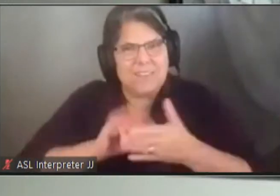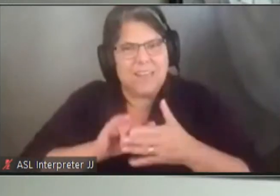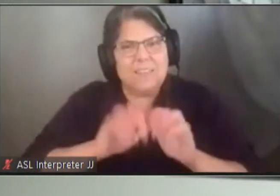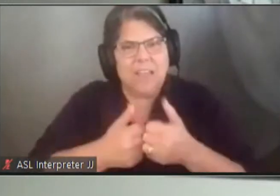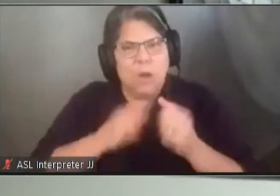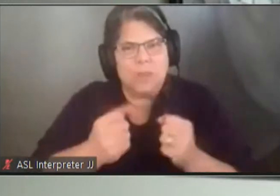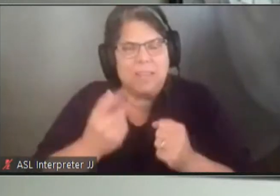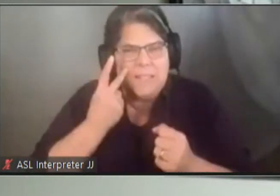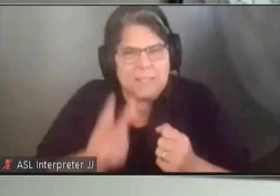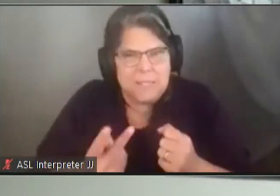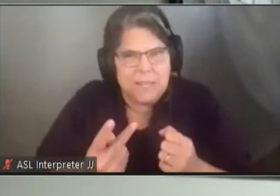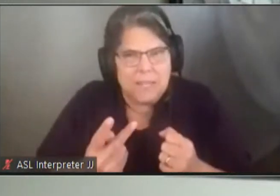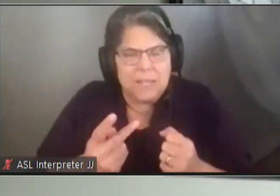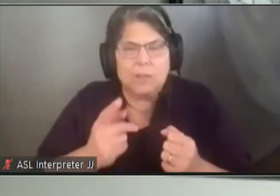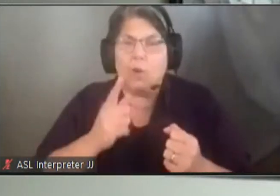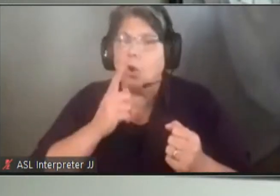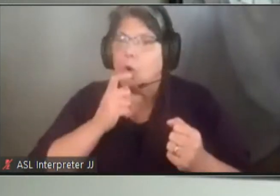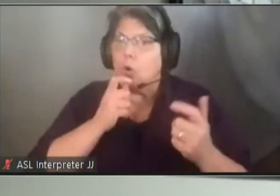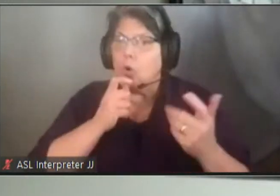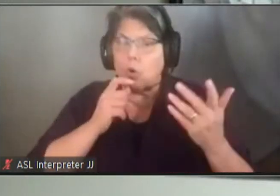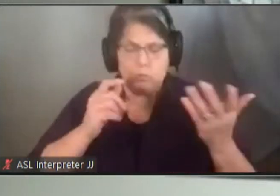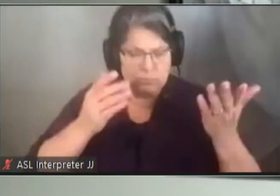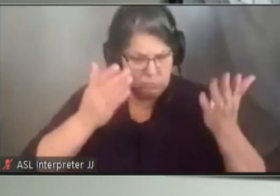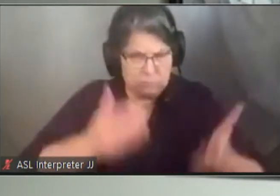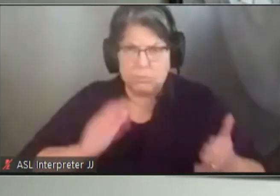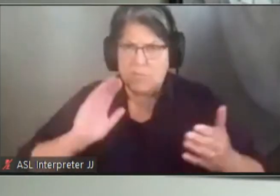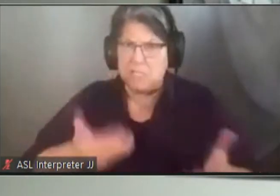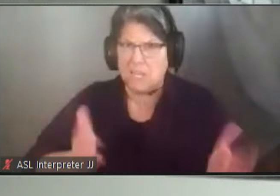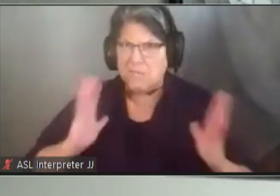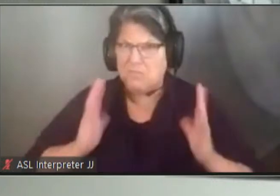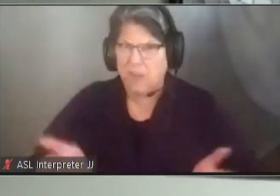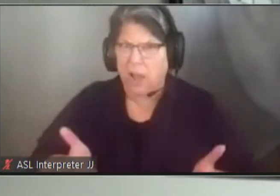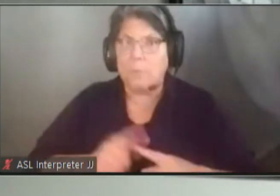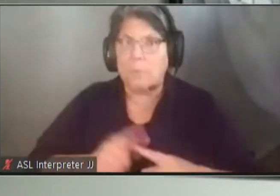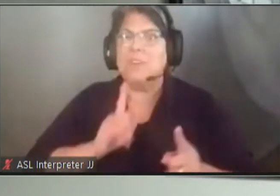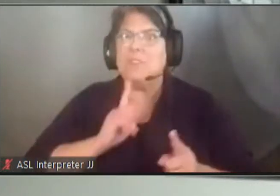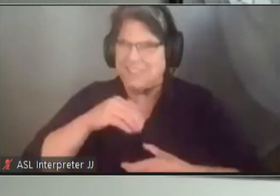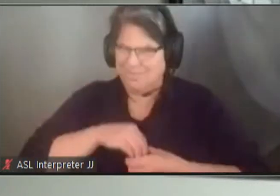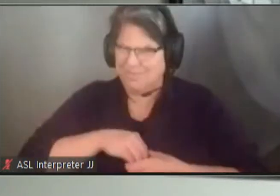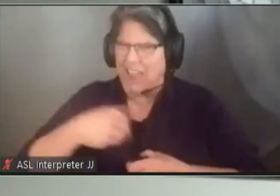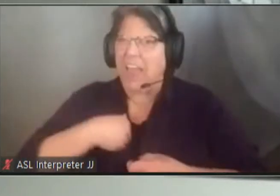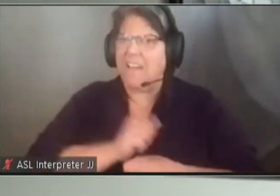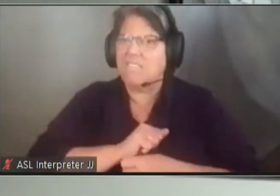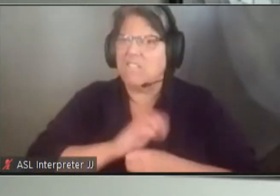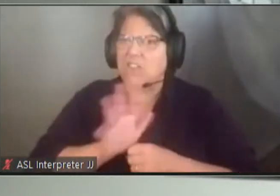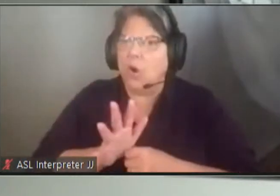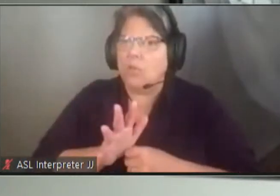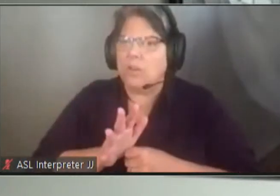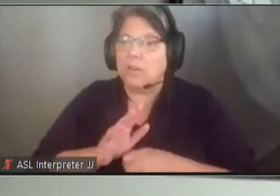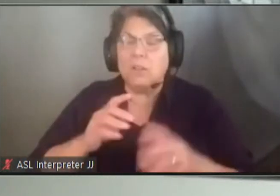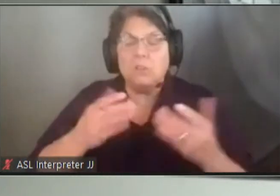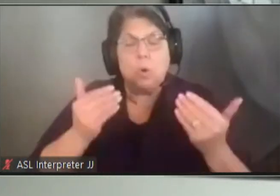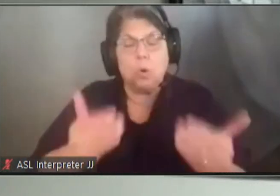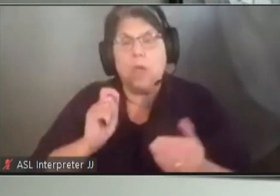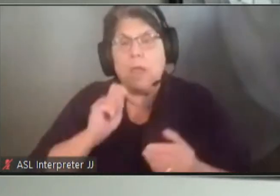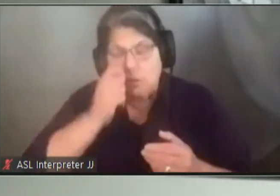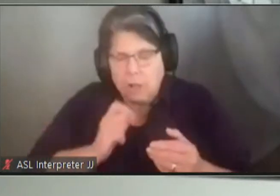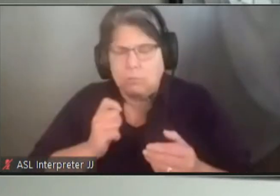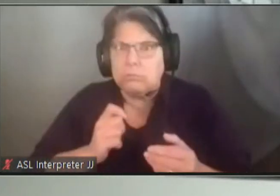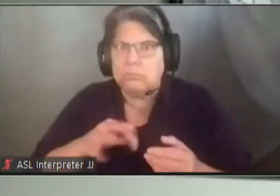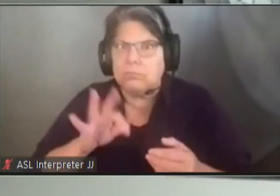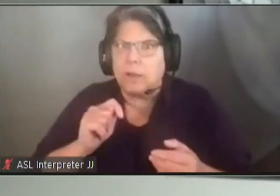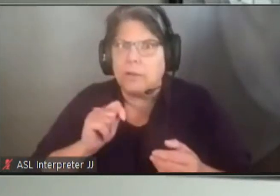the unknown, non-symptomatic patients that could pass it on to another 1 or 2 or 3 patients and